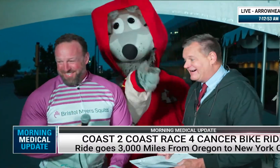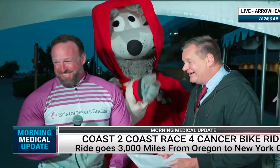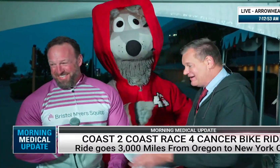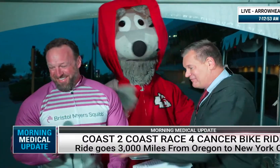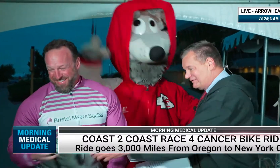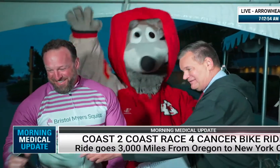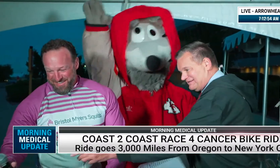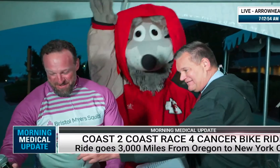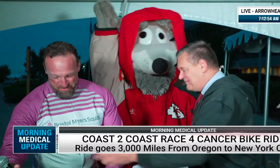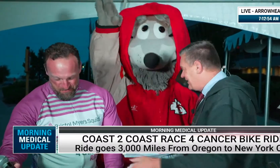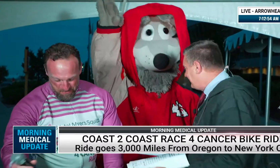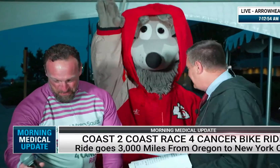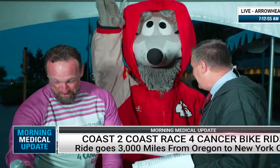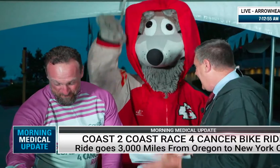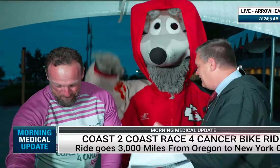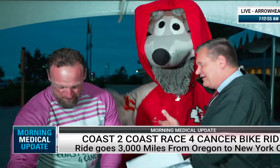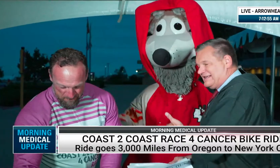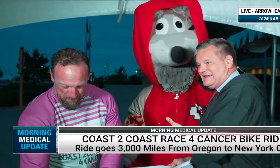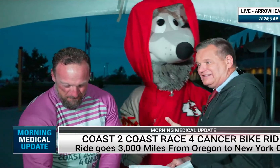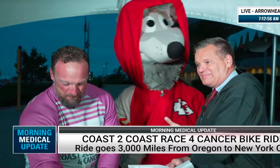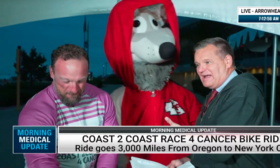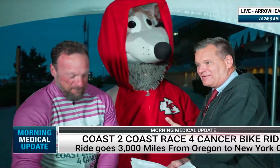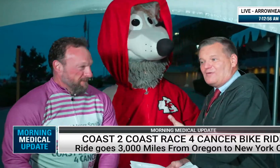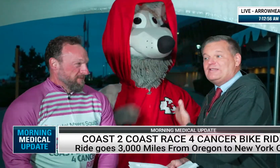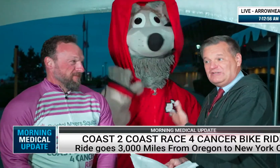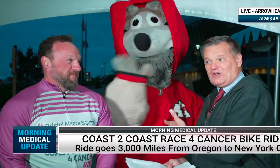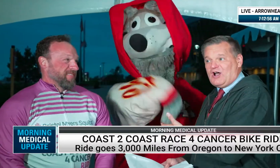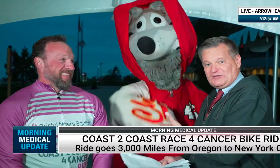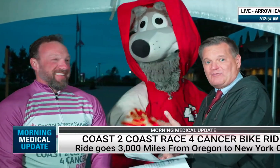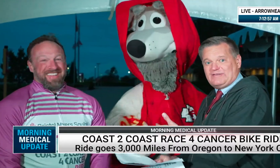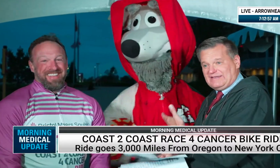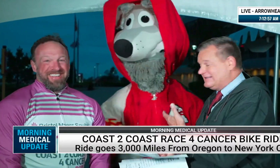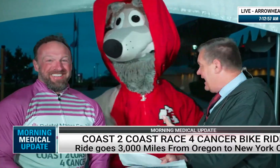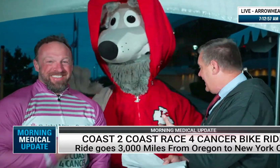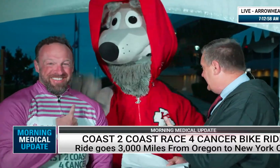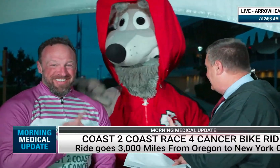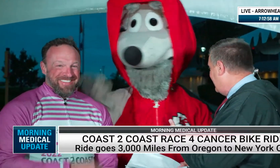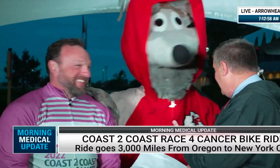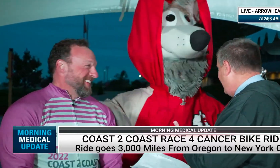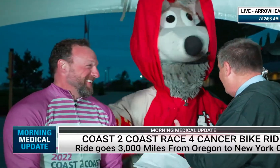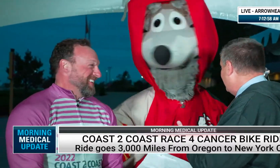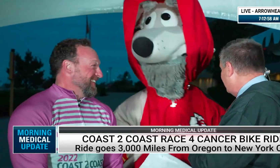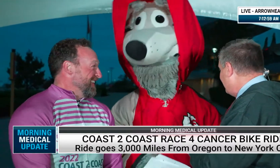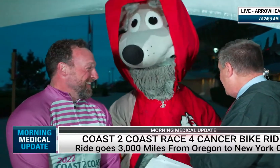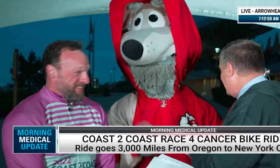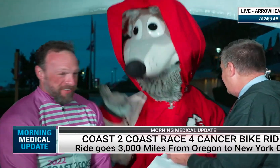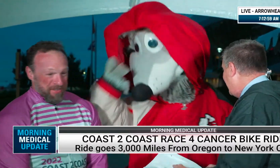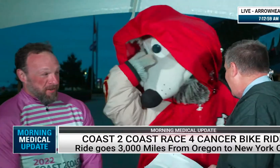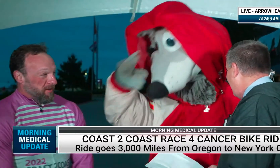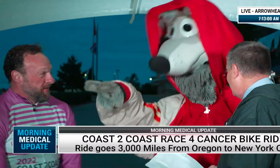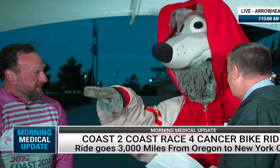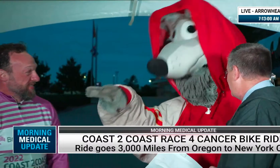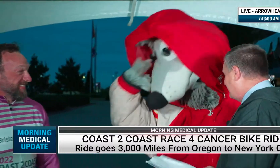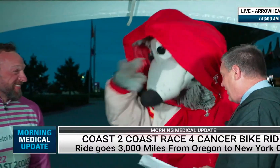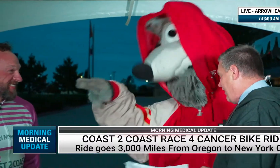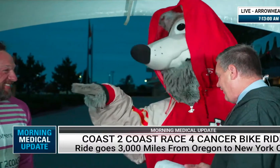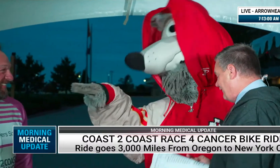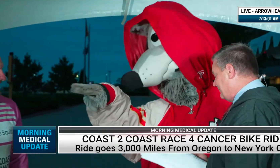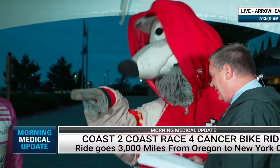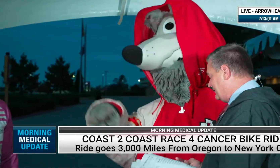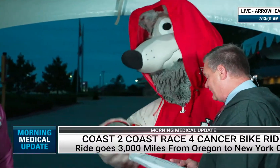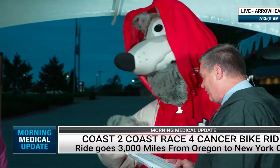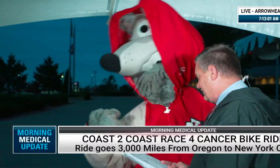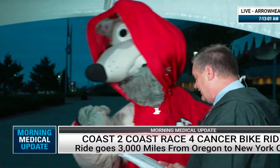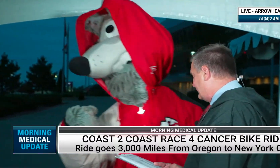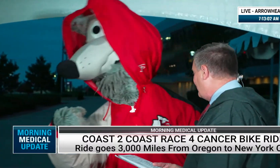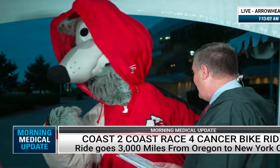guy here? Here, we'll give the microphone here. I don't think he needs a microphone. He talks with his hands, with his feet, and he moves all over